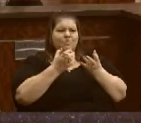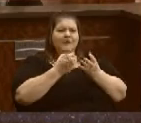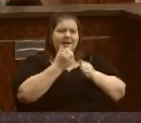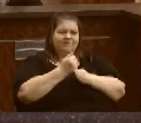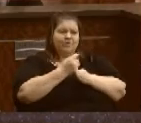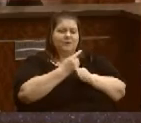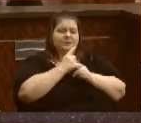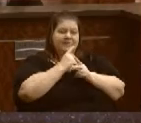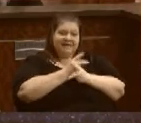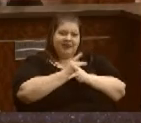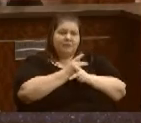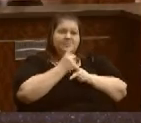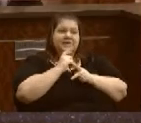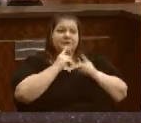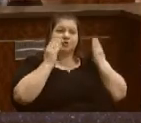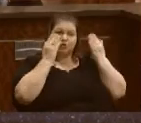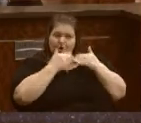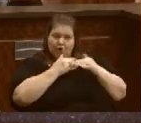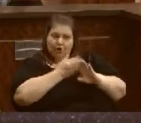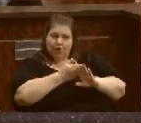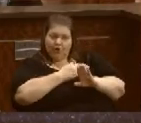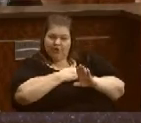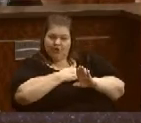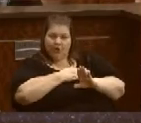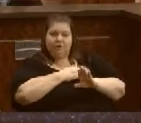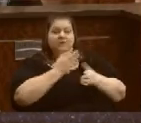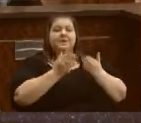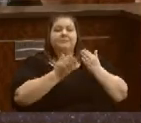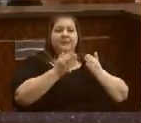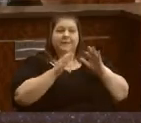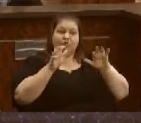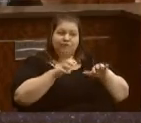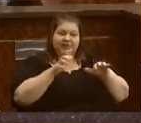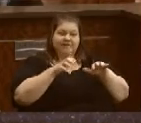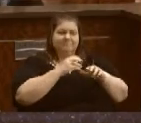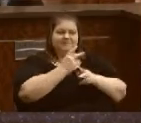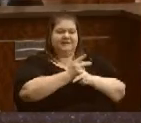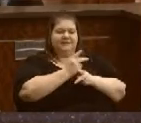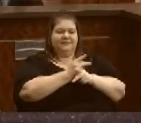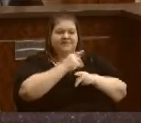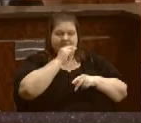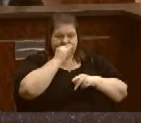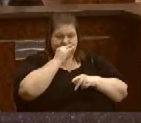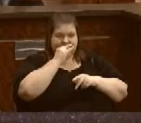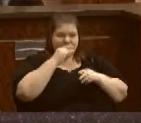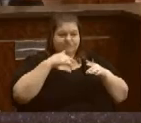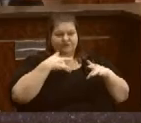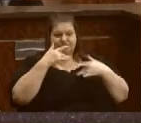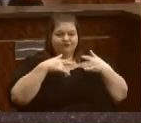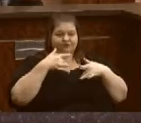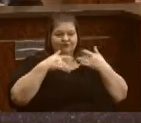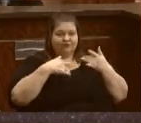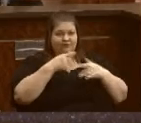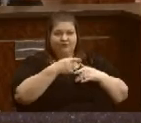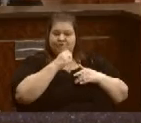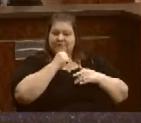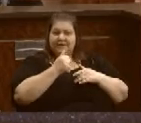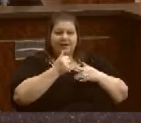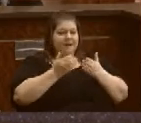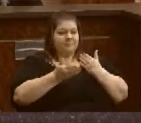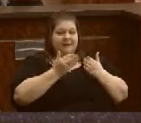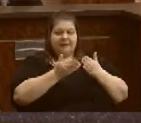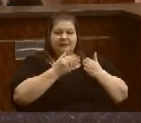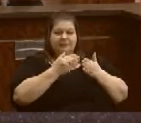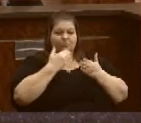it's darker earlier and it may be raining. So the children are excited. They may not be in well-lit costumes.